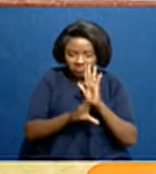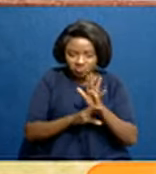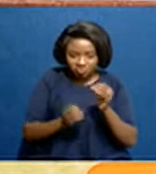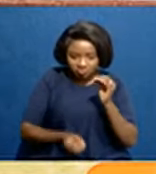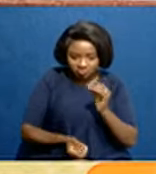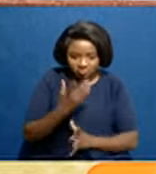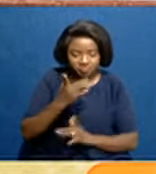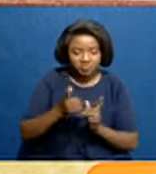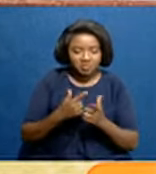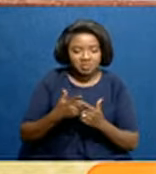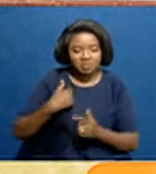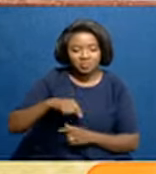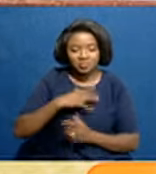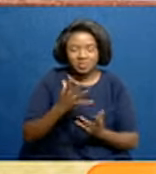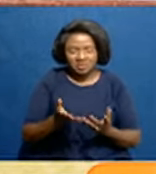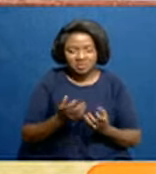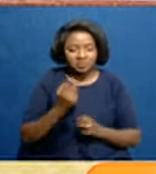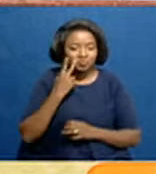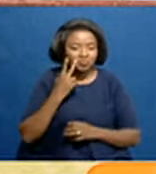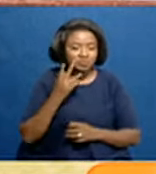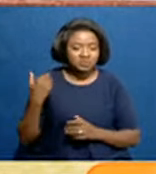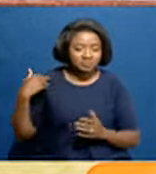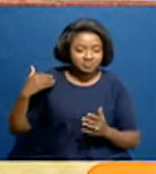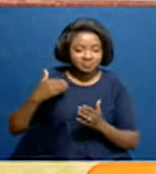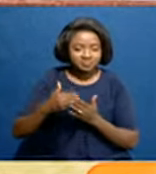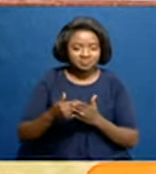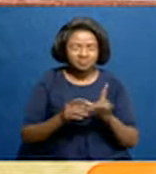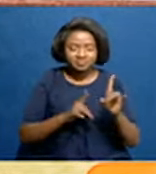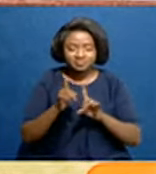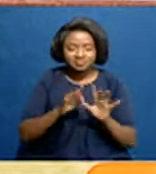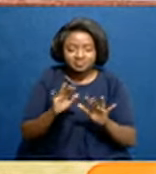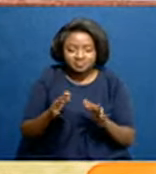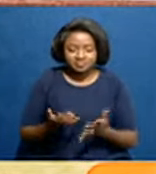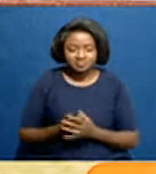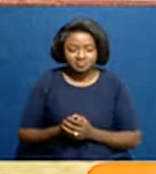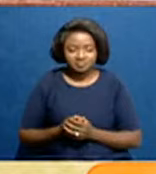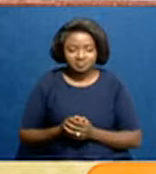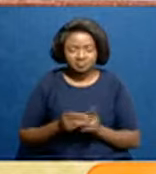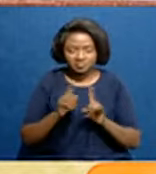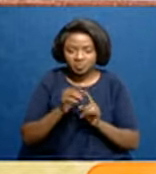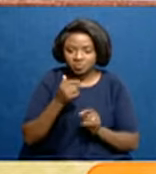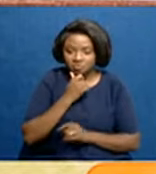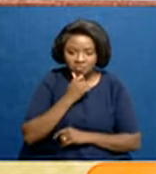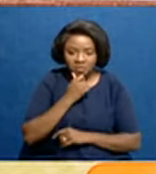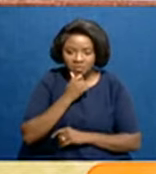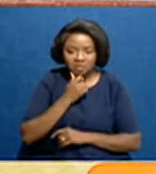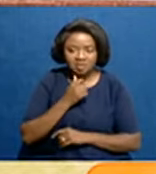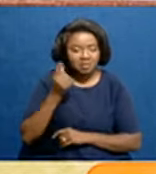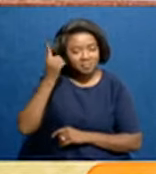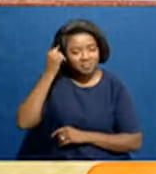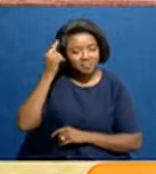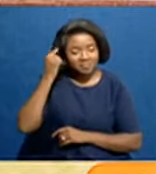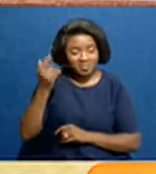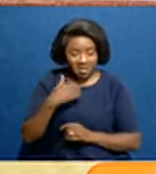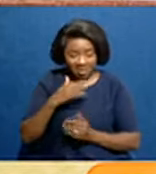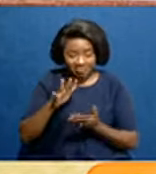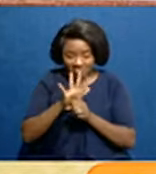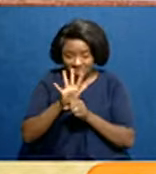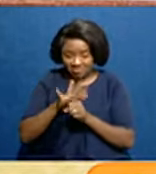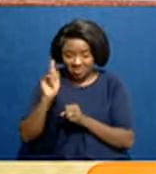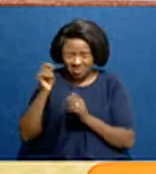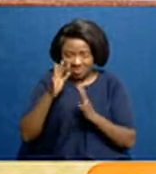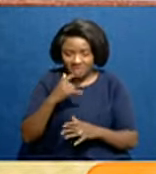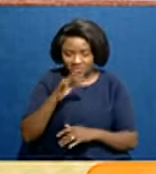be looking at the journey and ask ourselves, have more Kenyans enjoyed the